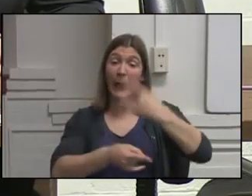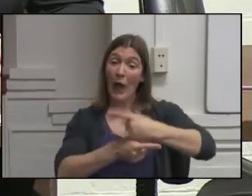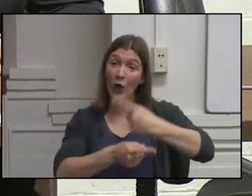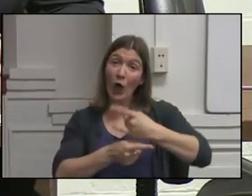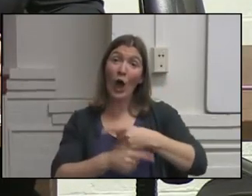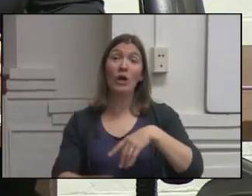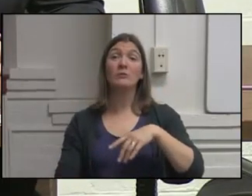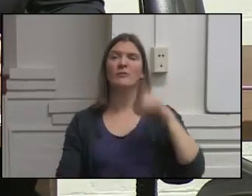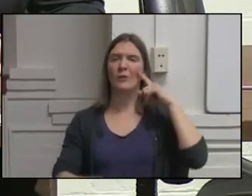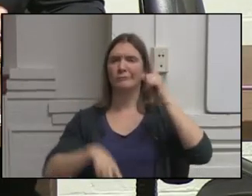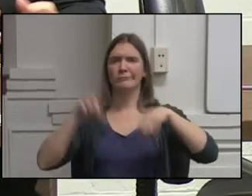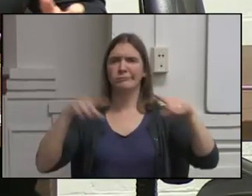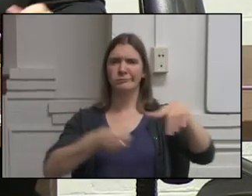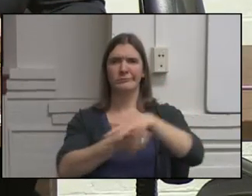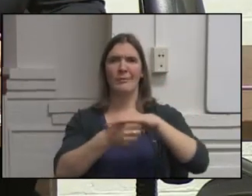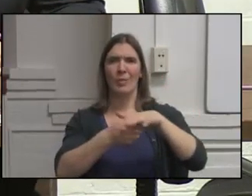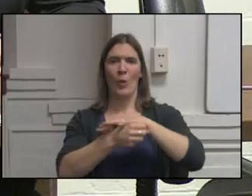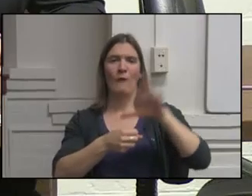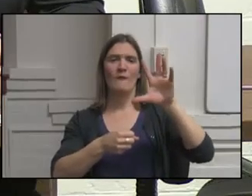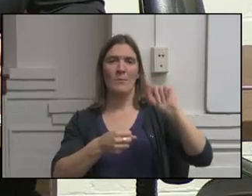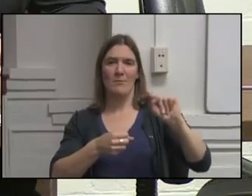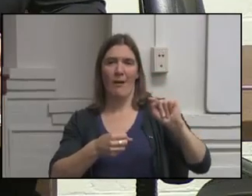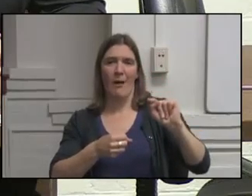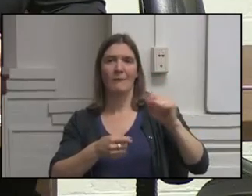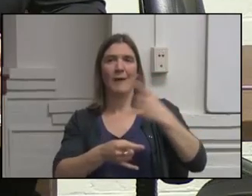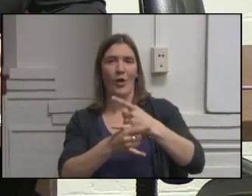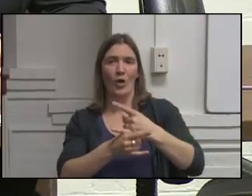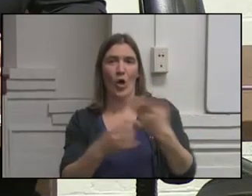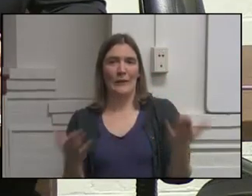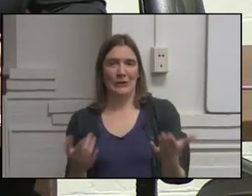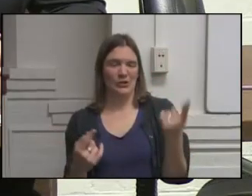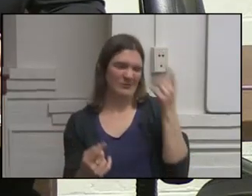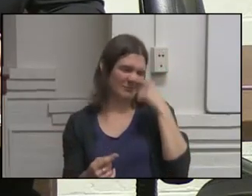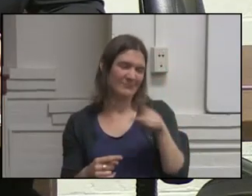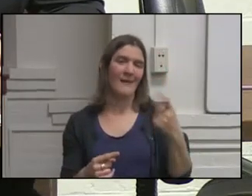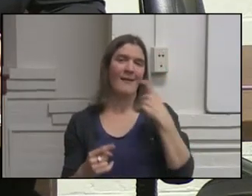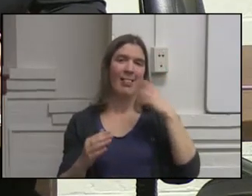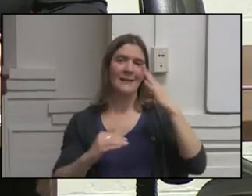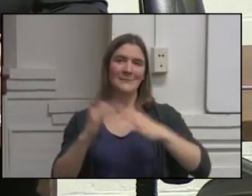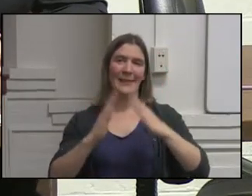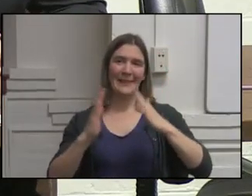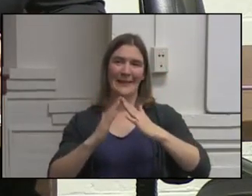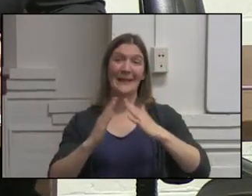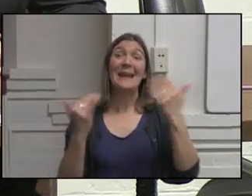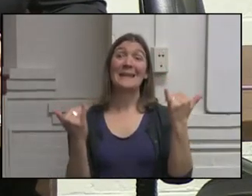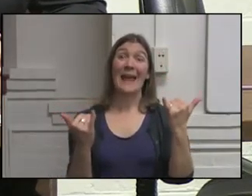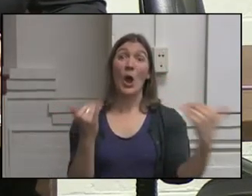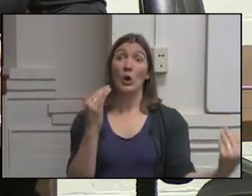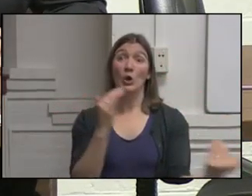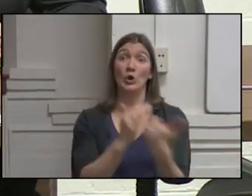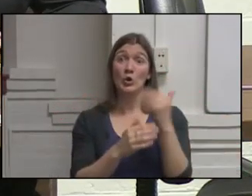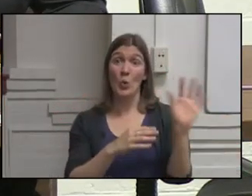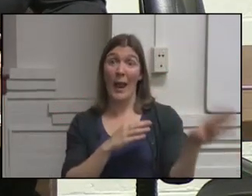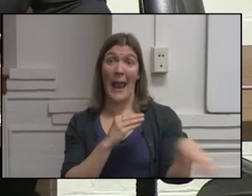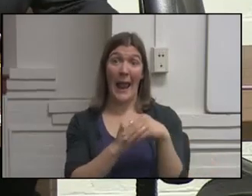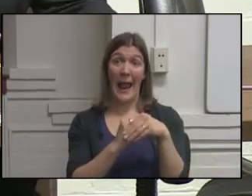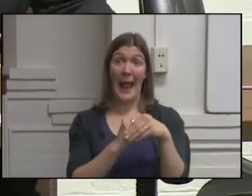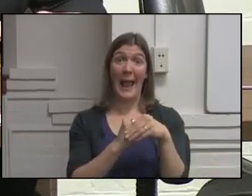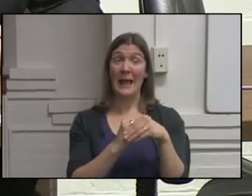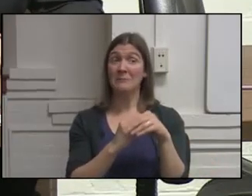alcohol from various parts of Vermont at the River Garden. And the new twist that we're trying